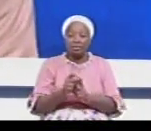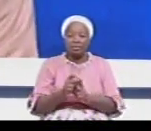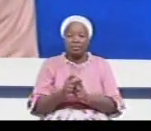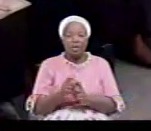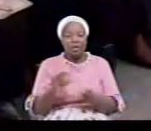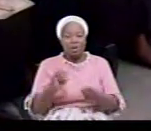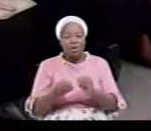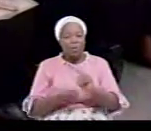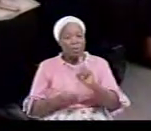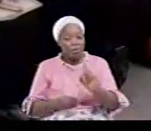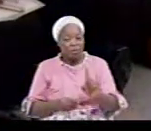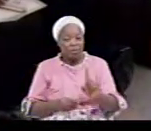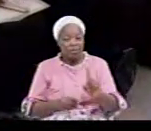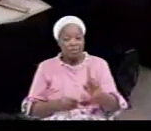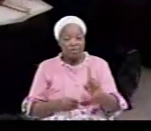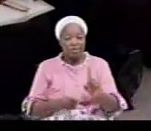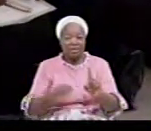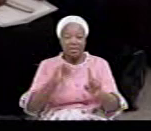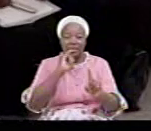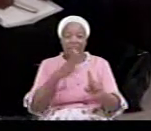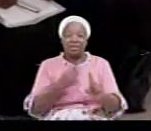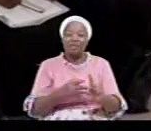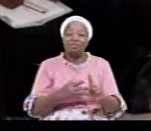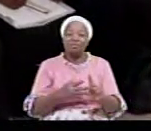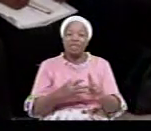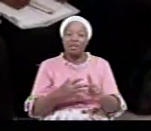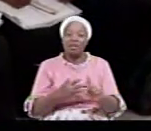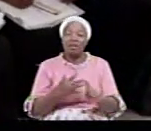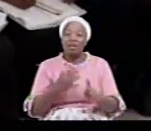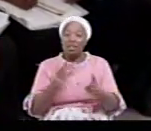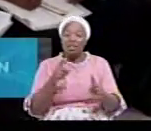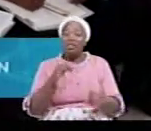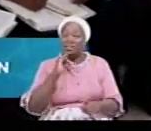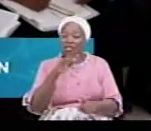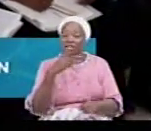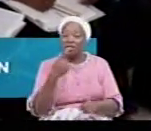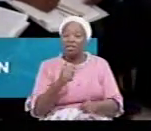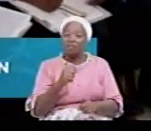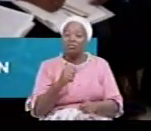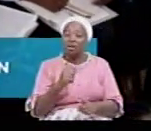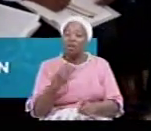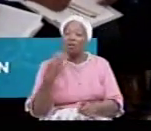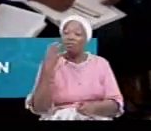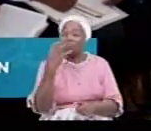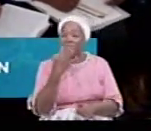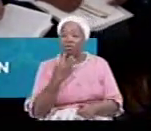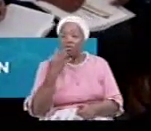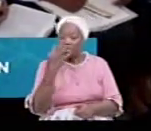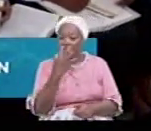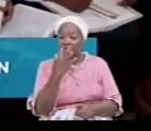Number one, the glorious redemptive visitation from heaven.